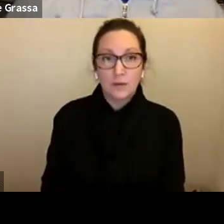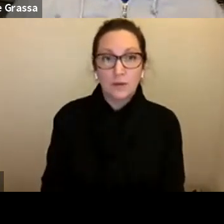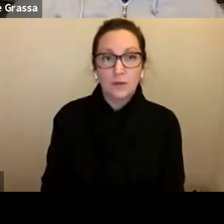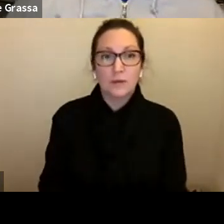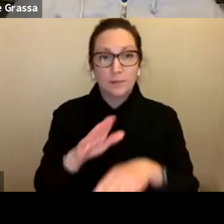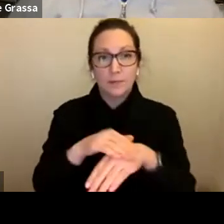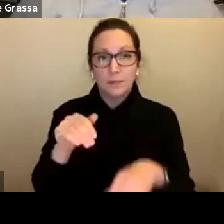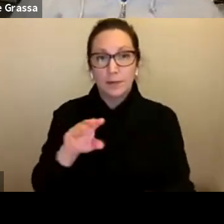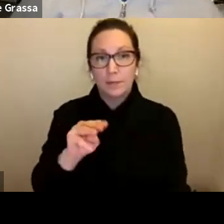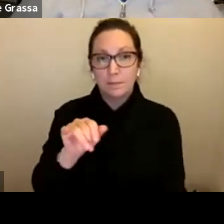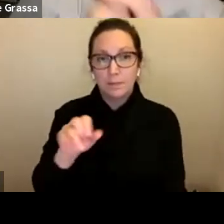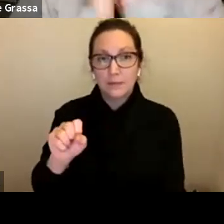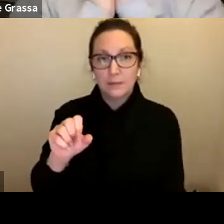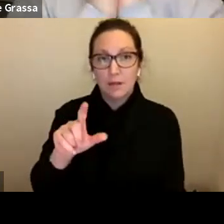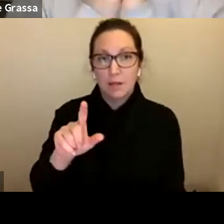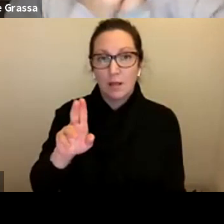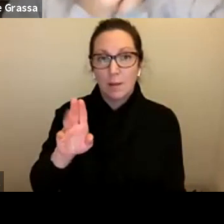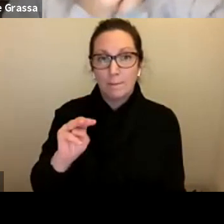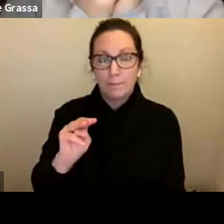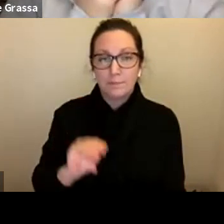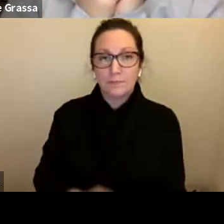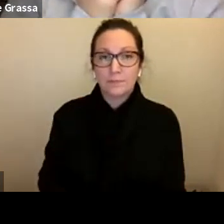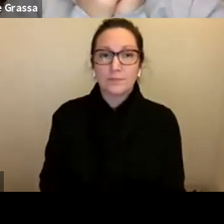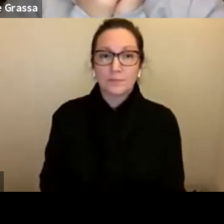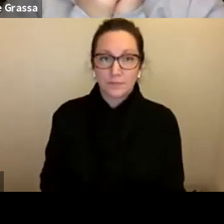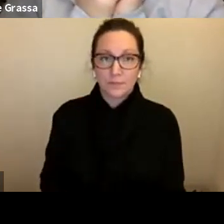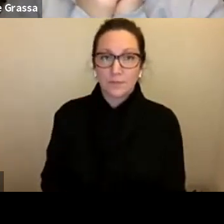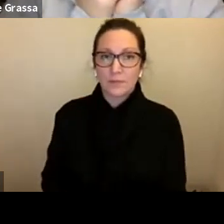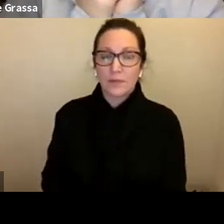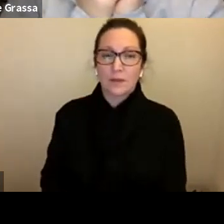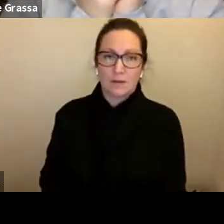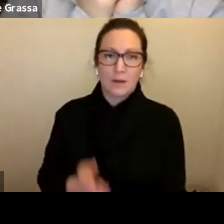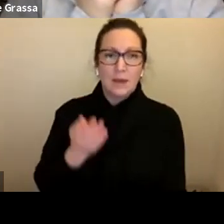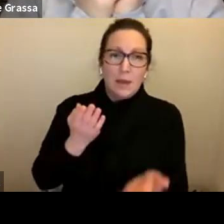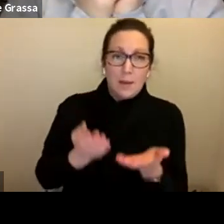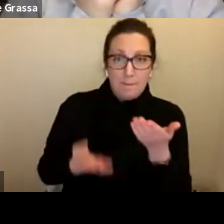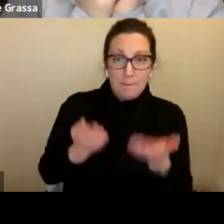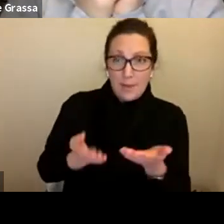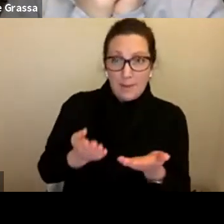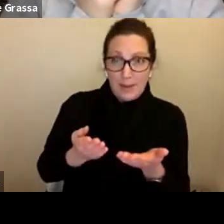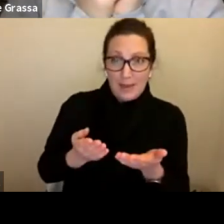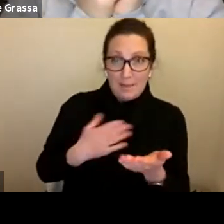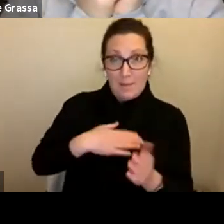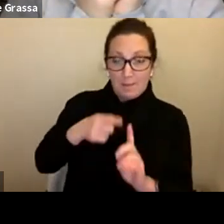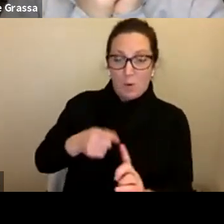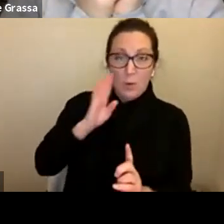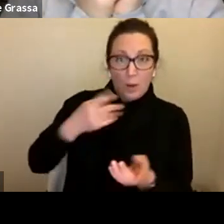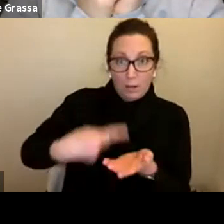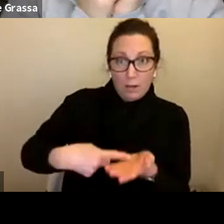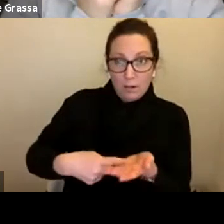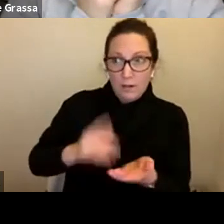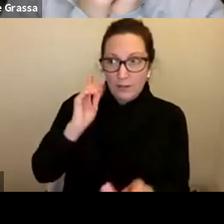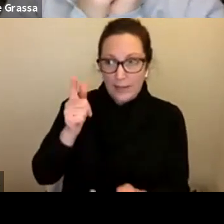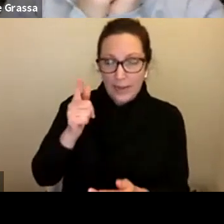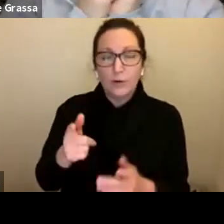Yes, Ms. Lum. This may be something coming up at a future meeting, so if you don't have an answer now, that's